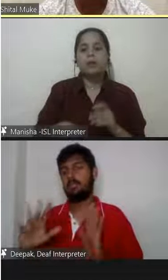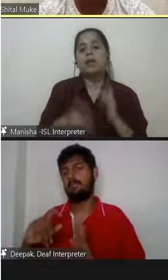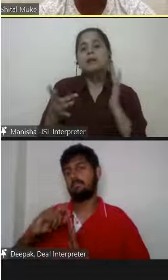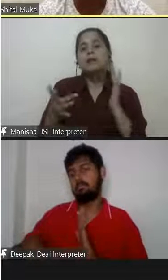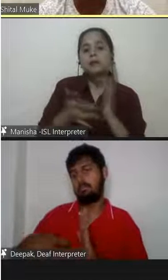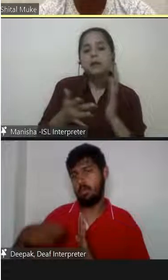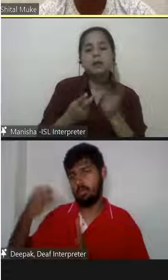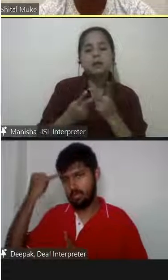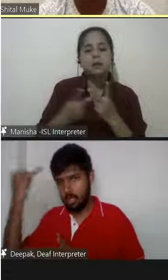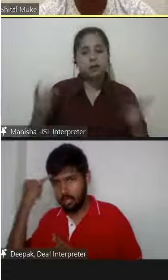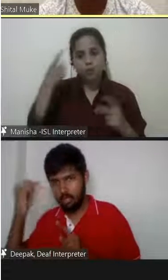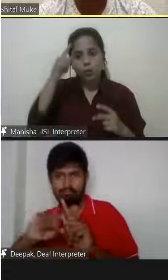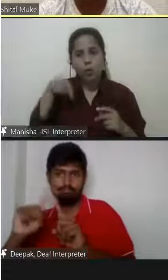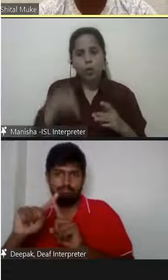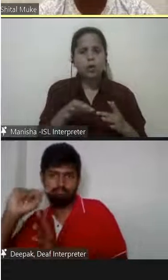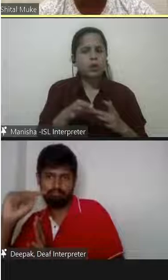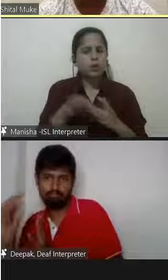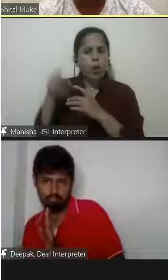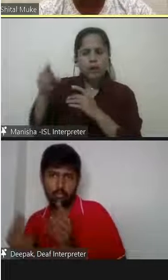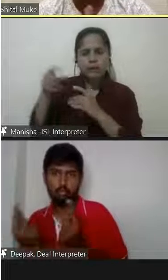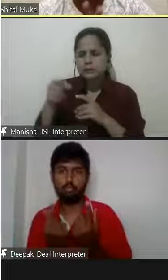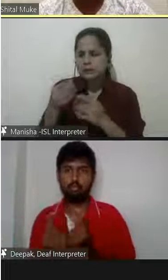the non-specialist health workers.